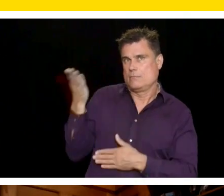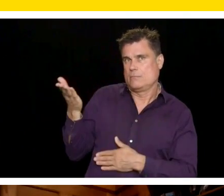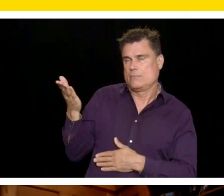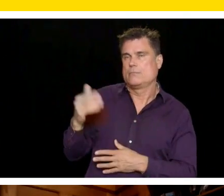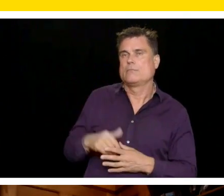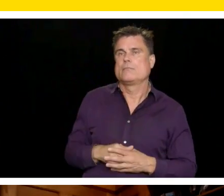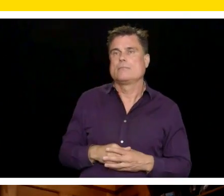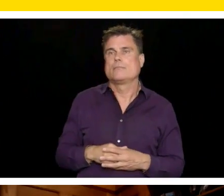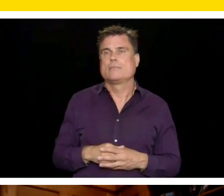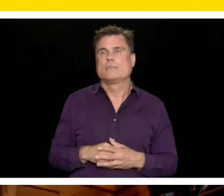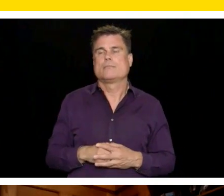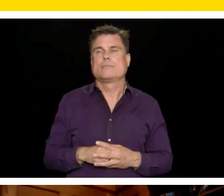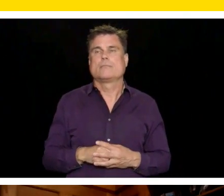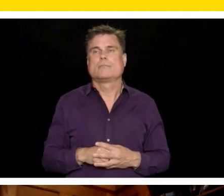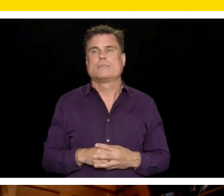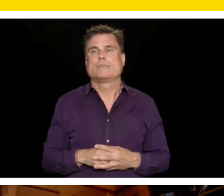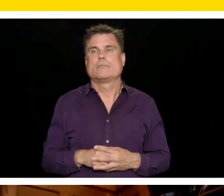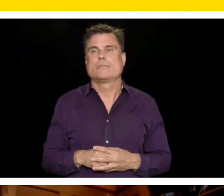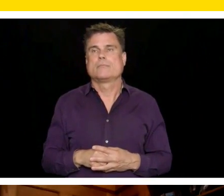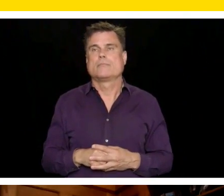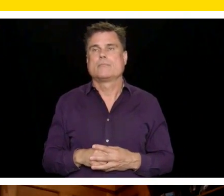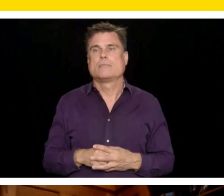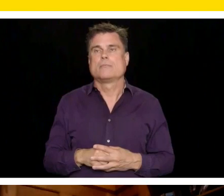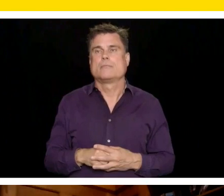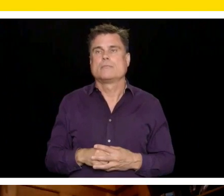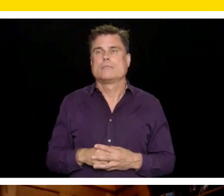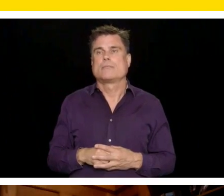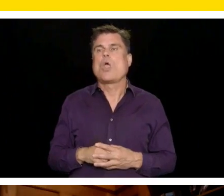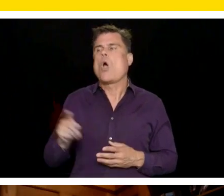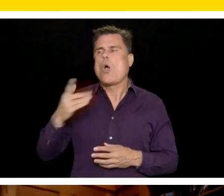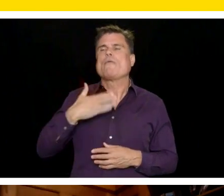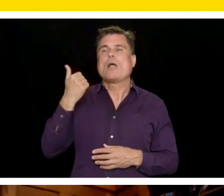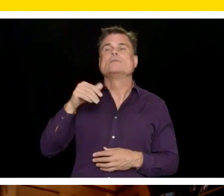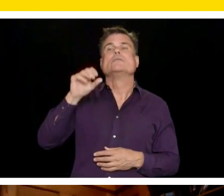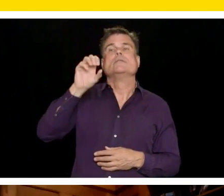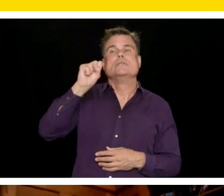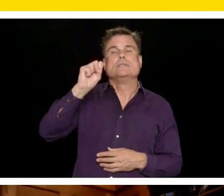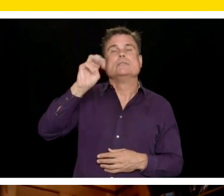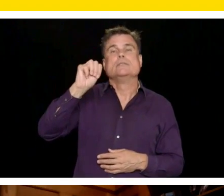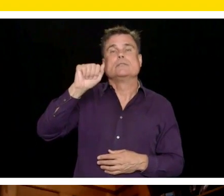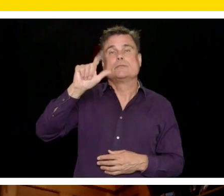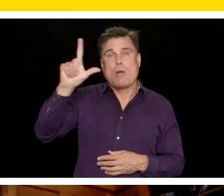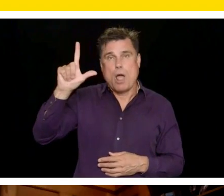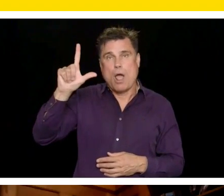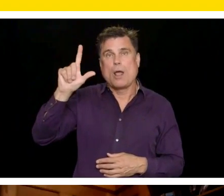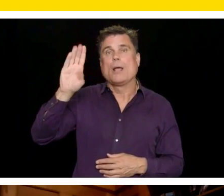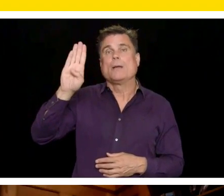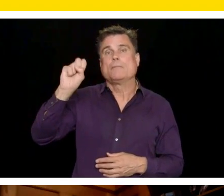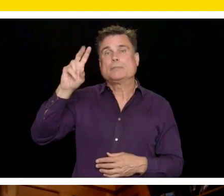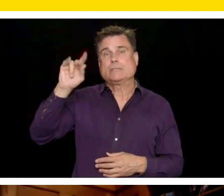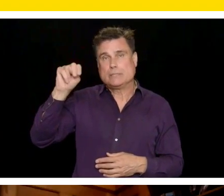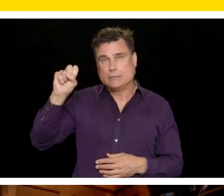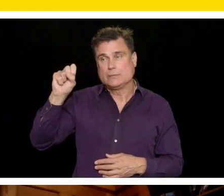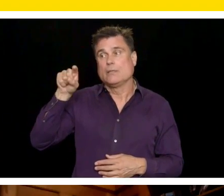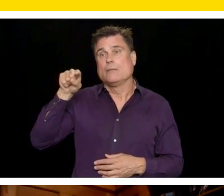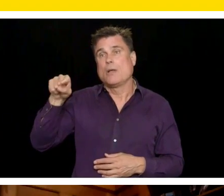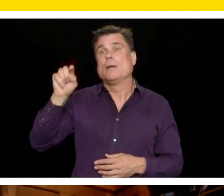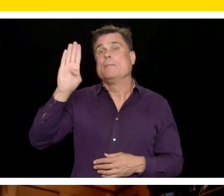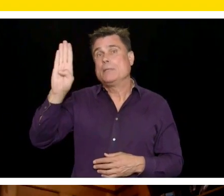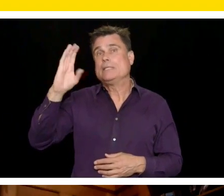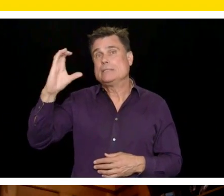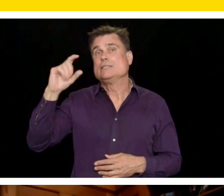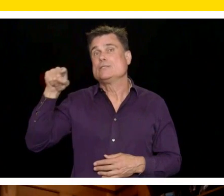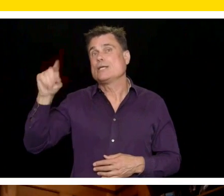get restarted, check out our COVID support website. There are many, many supports are available through